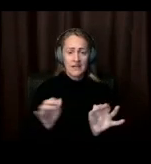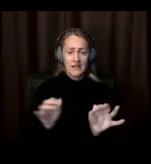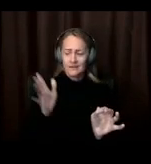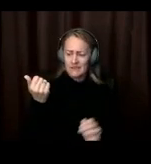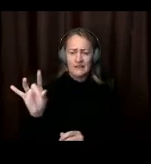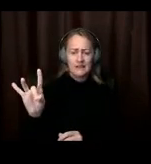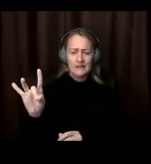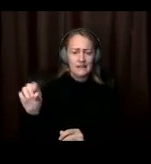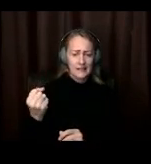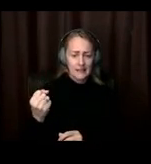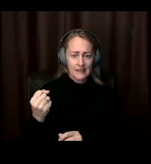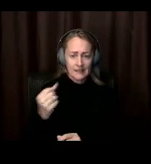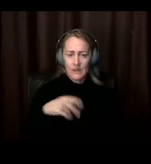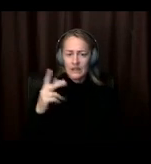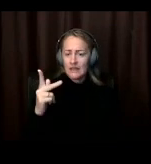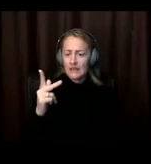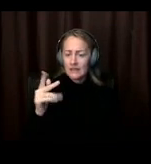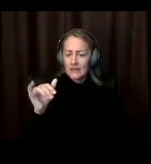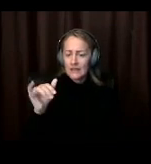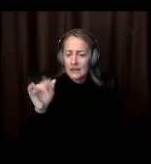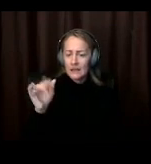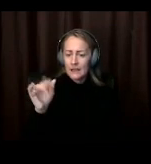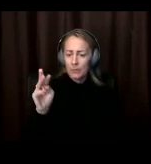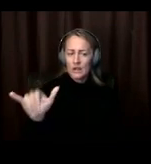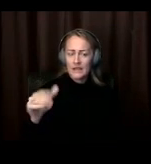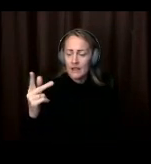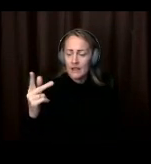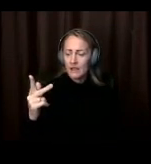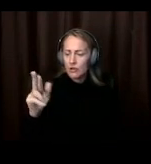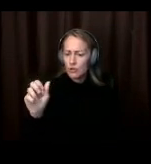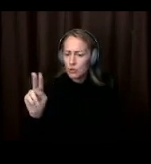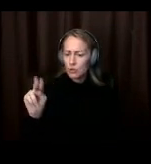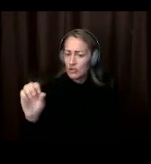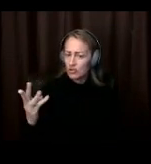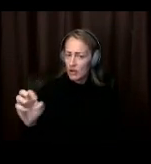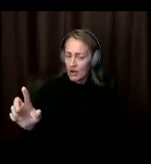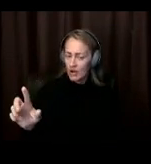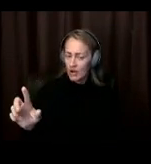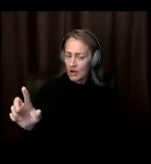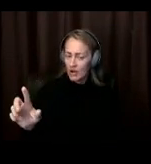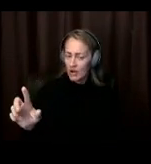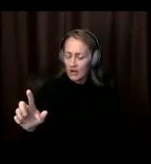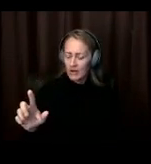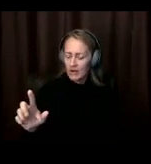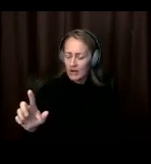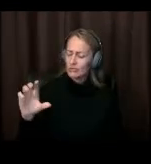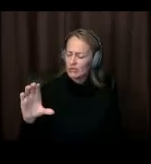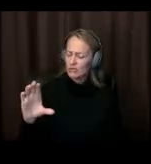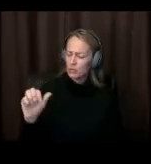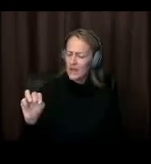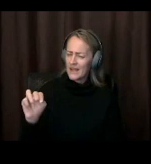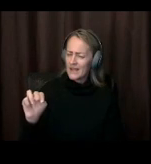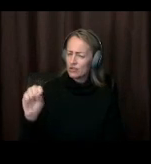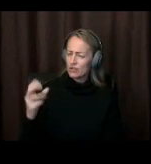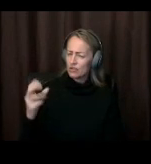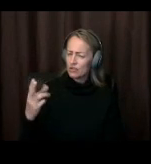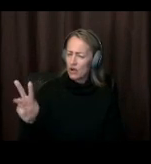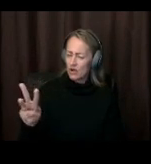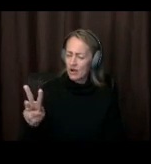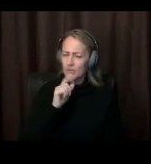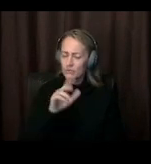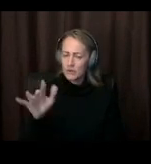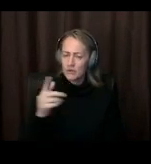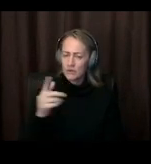scholar Kimberly Crenshaw. She noticed that we didn't have an effective way to talk about how the experiences of black women are different from